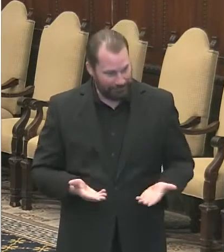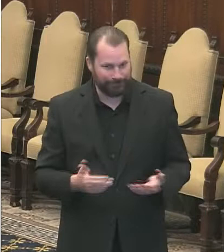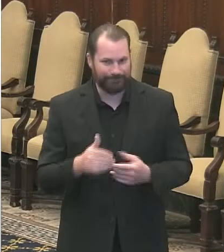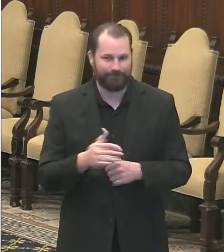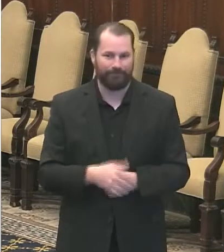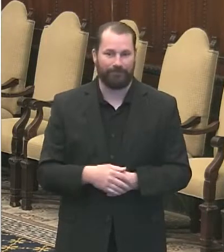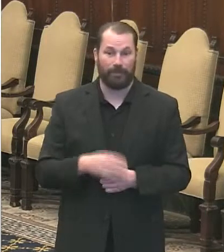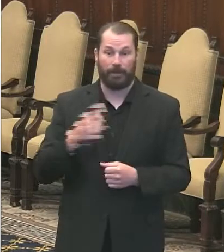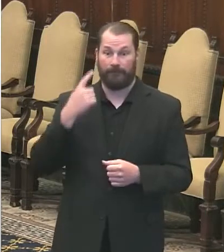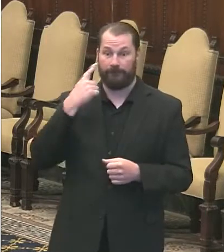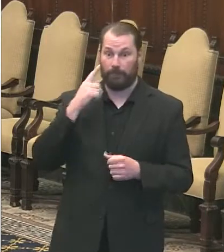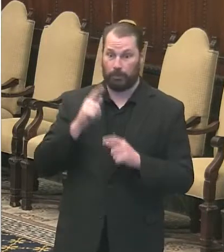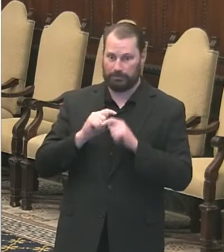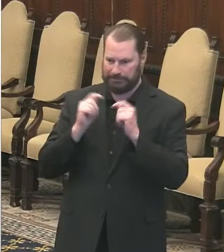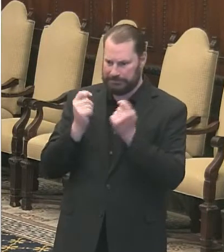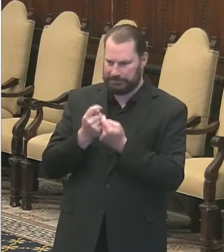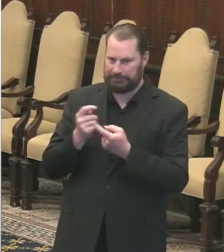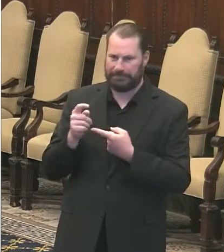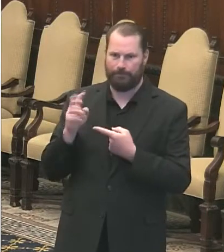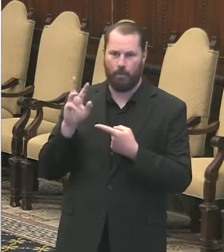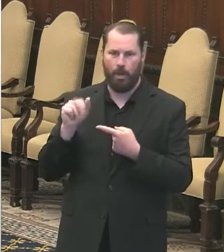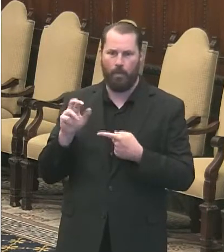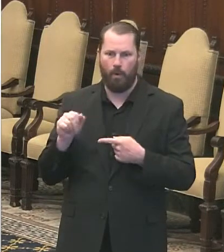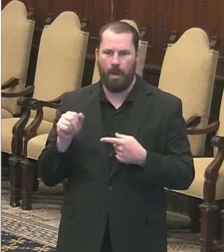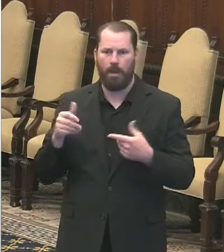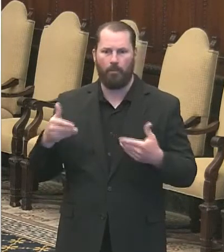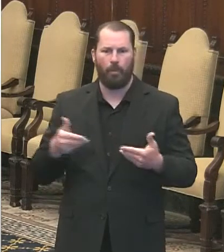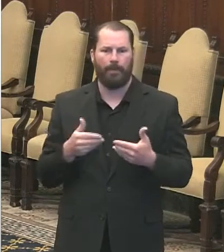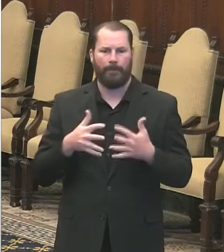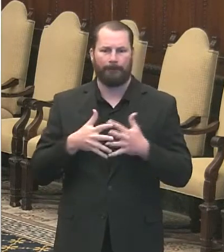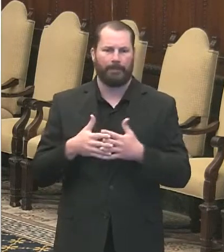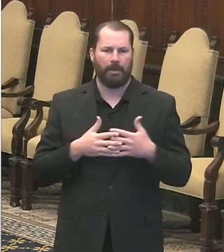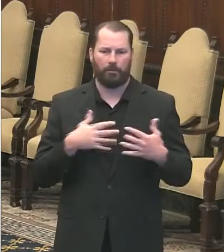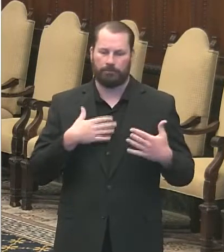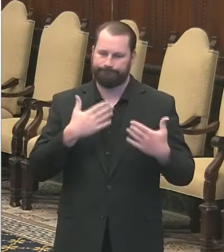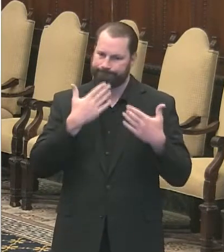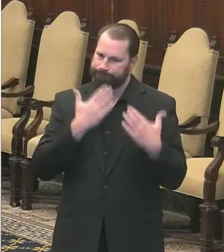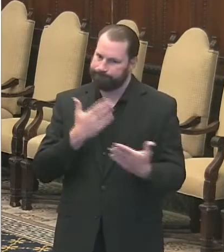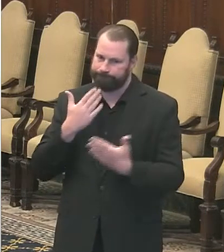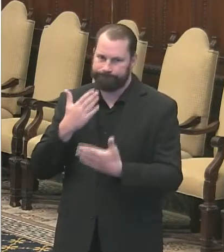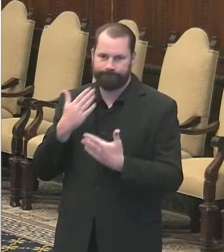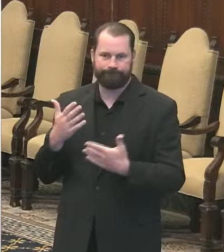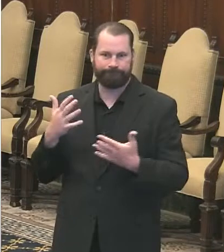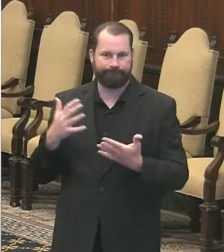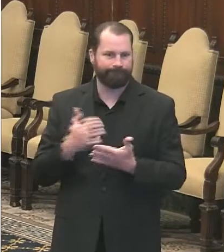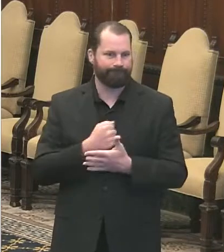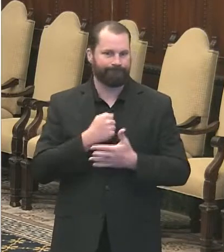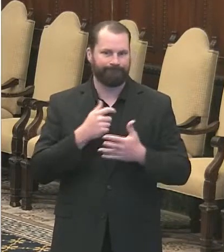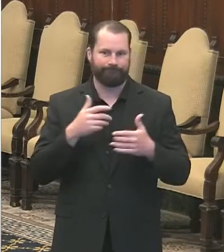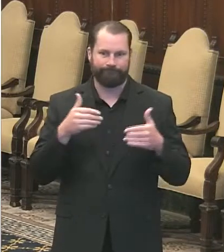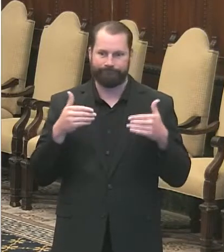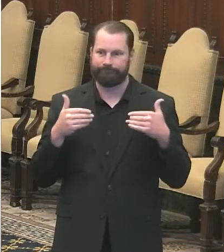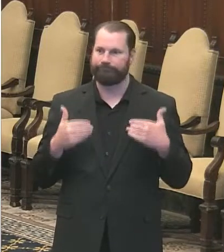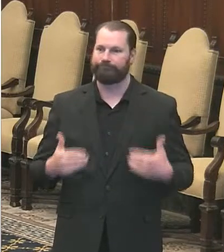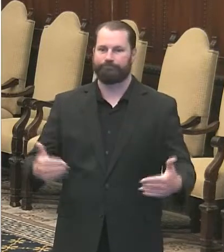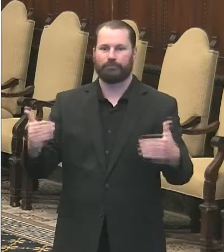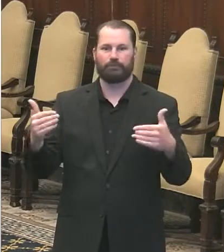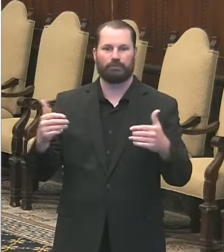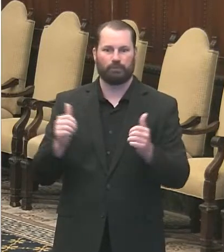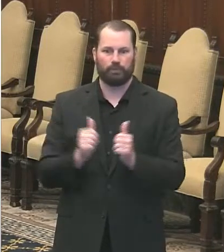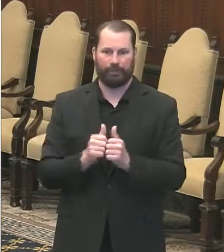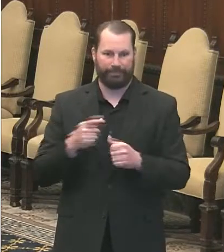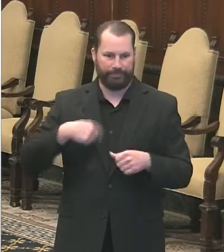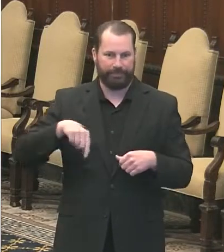team at Wawa Welcome America, we are so grateful to receive this green light from the City of Philadelphia to move forward with delivering